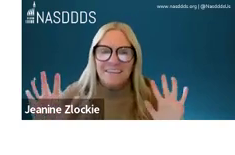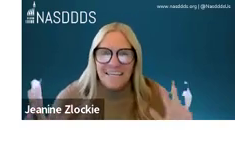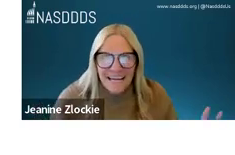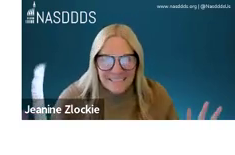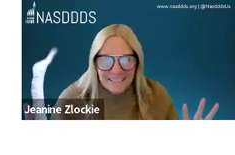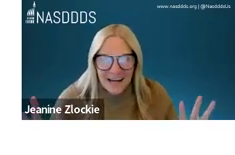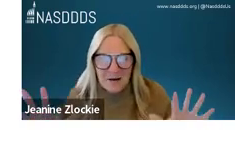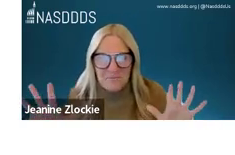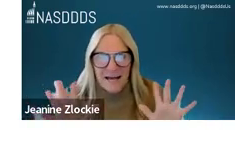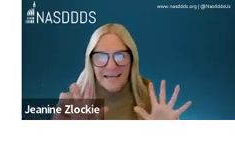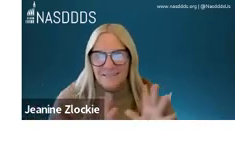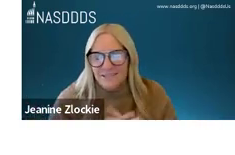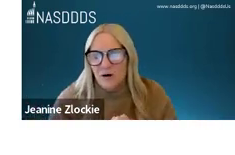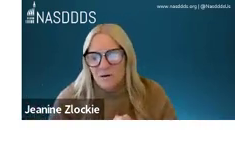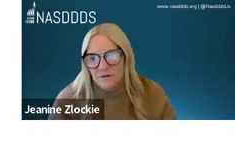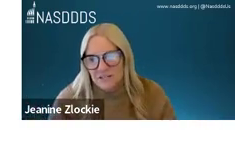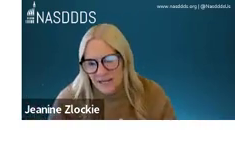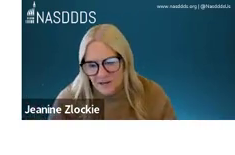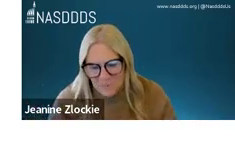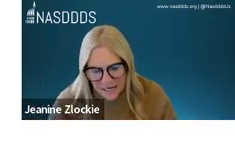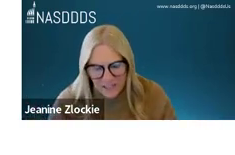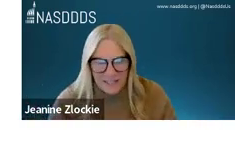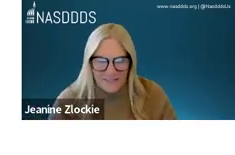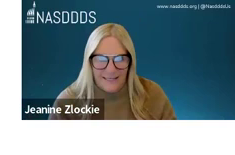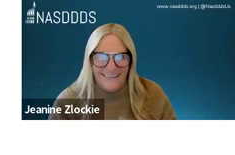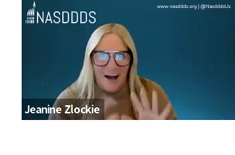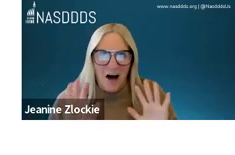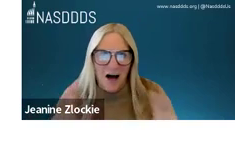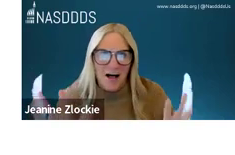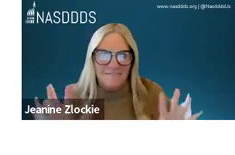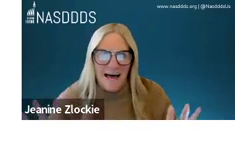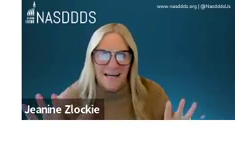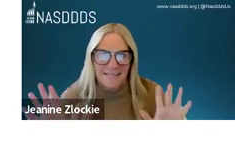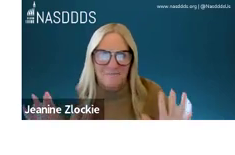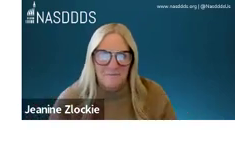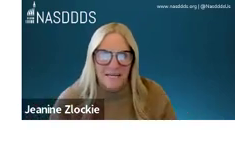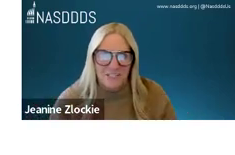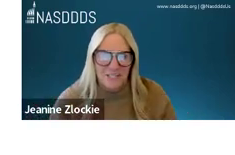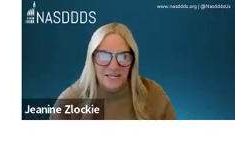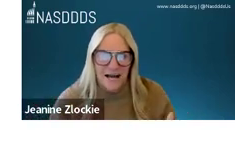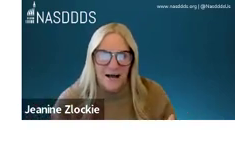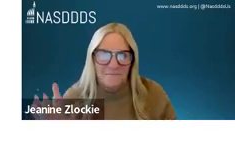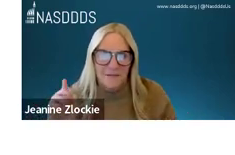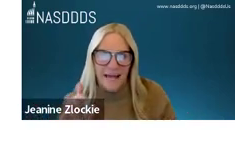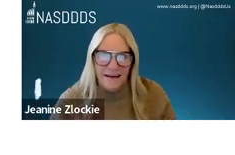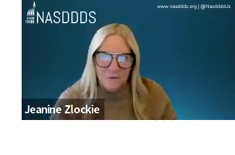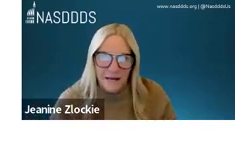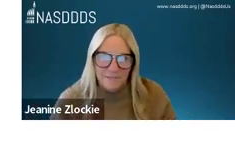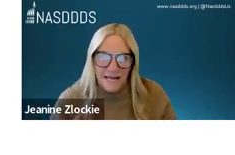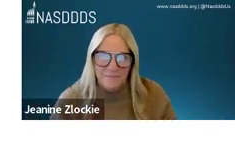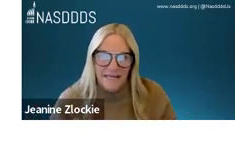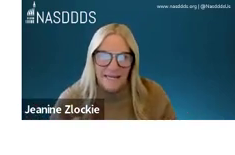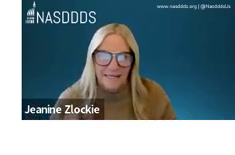to you. All right, I'm at the end. I so appreciate your patience in all of that